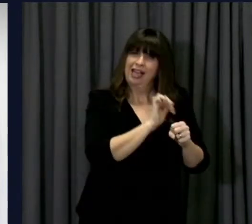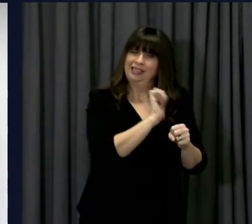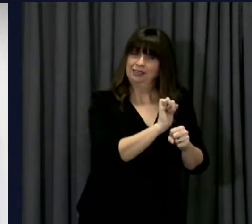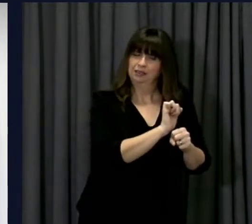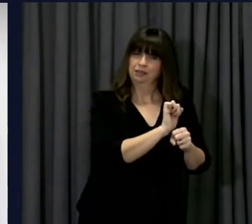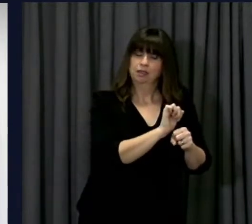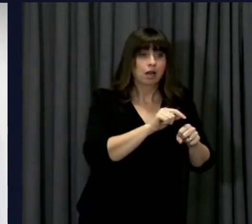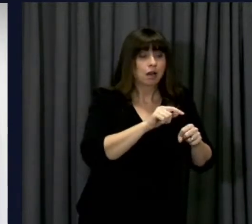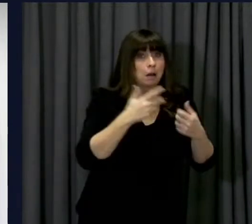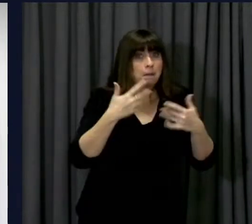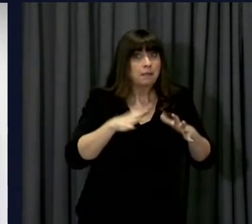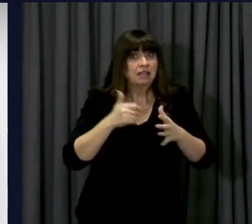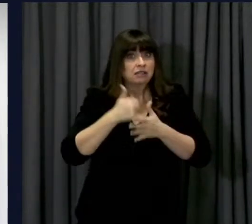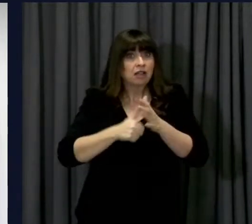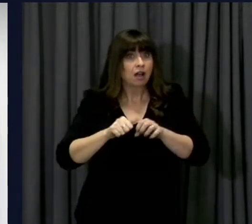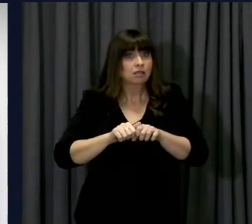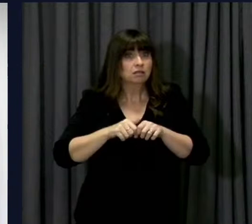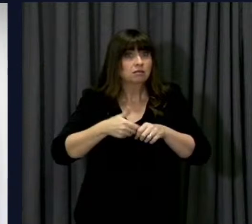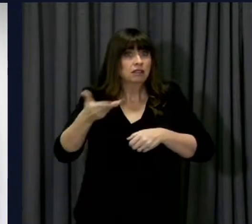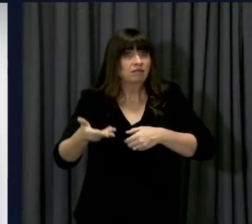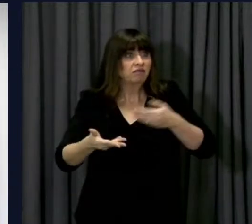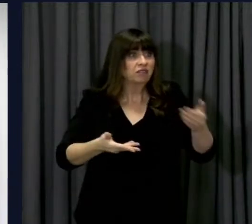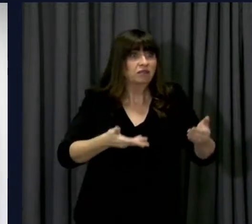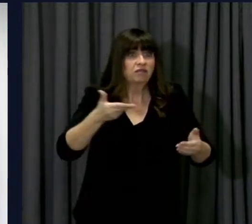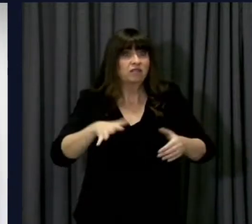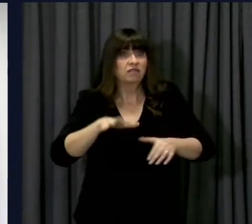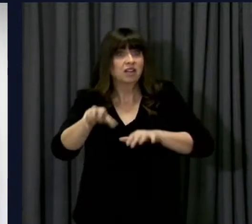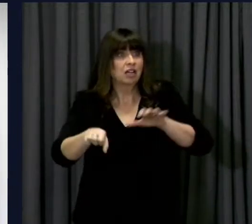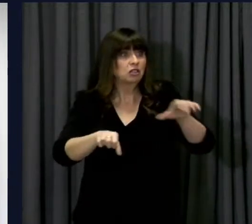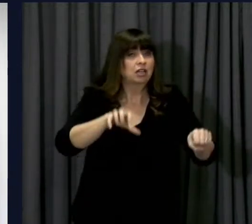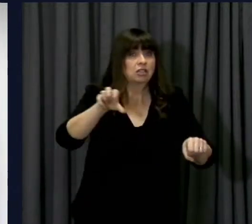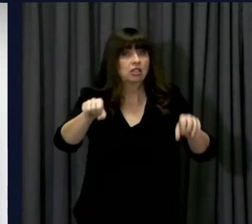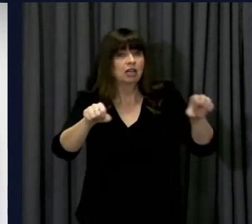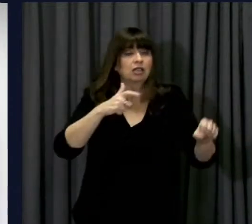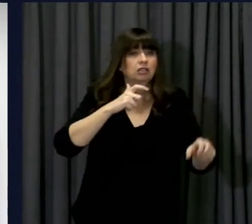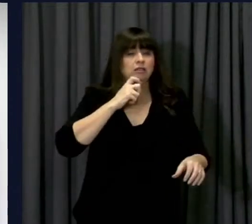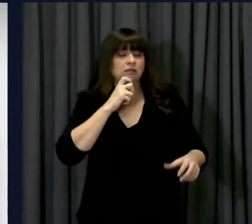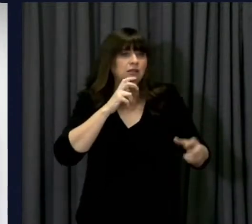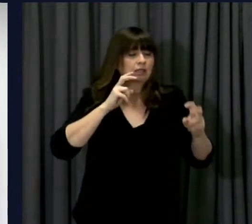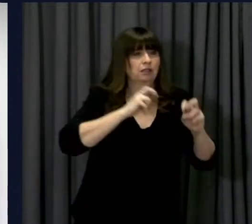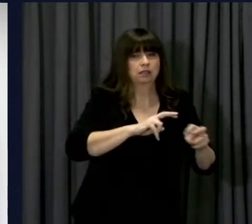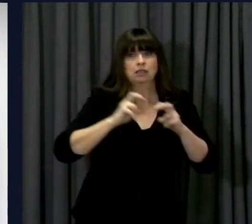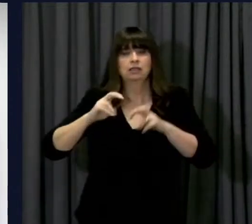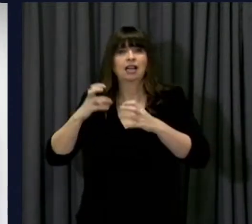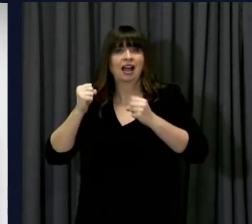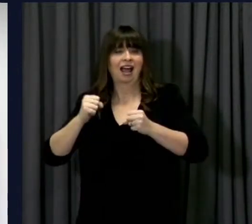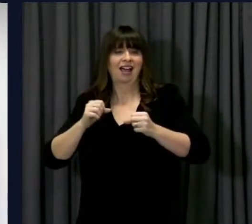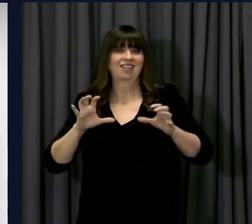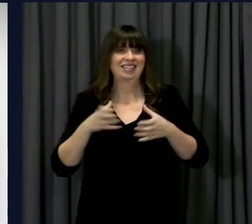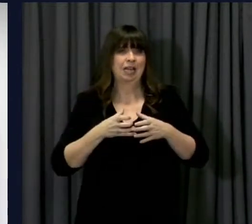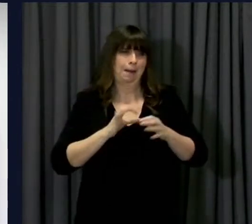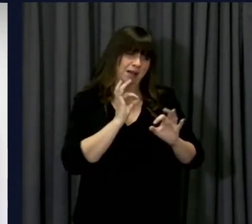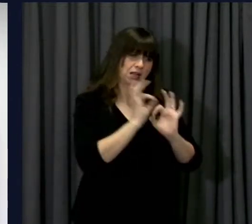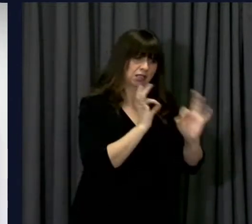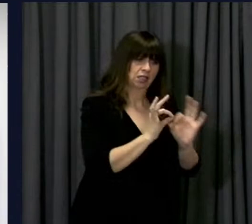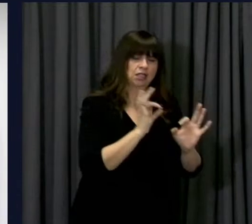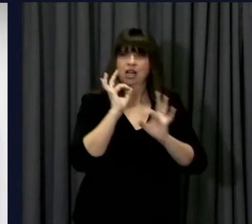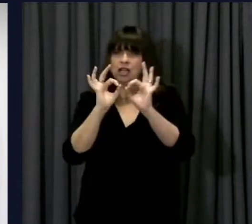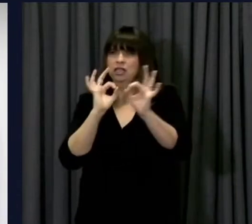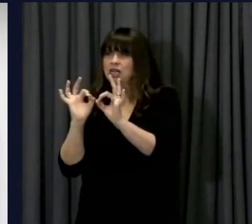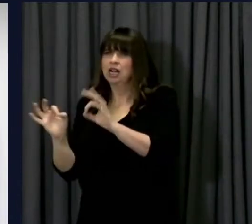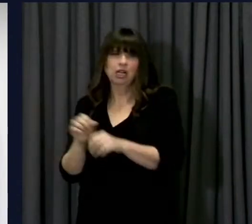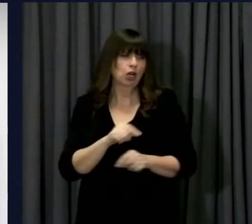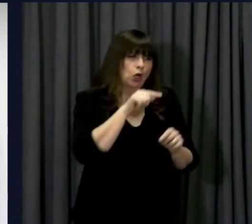spread. In each case, we'll draw on the skills of our successful contact tracing teams to look back at